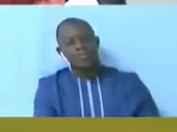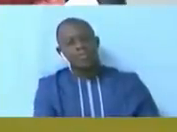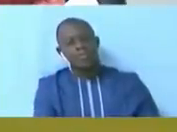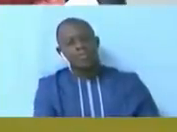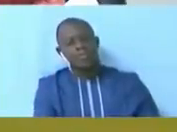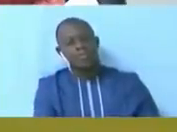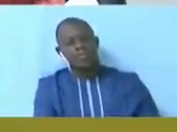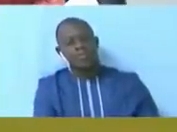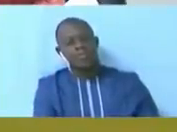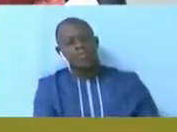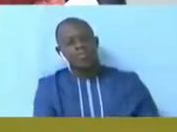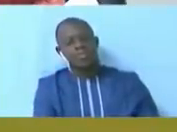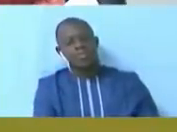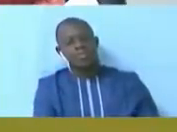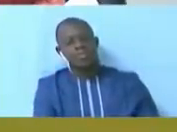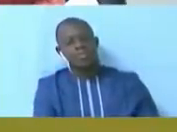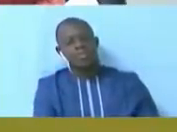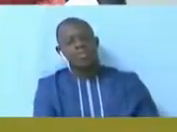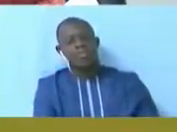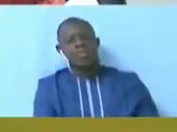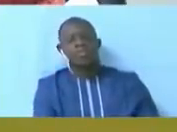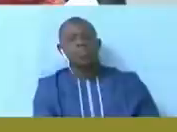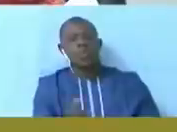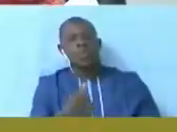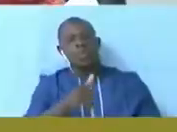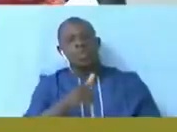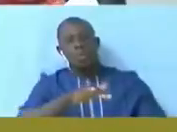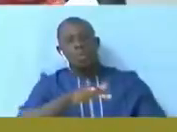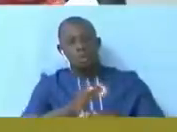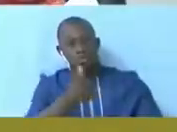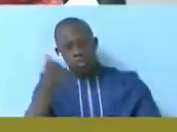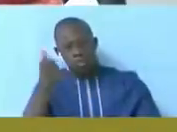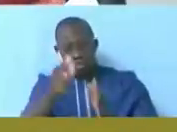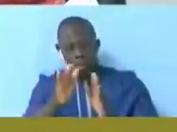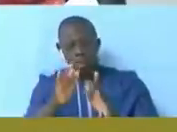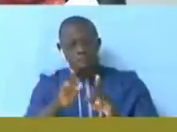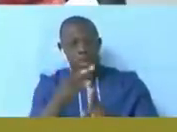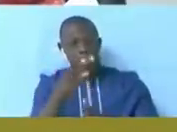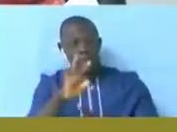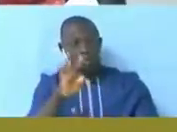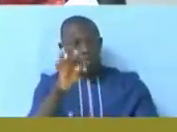Whilst on the other hand, if you were a perceived opposition of the Jammeh administration,